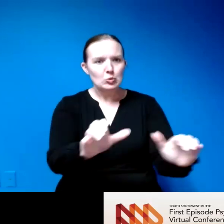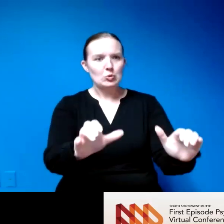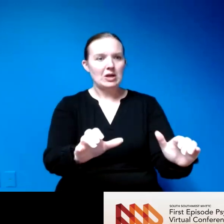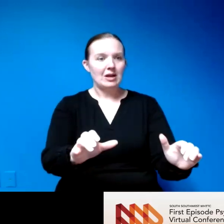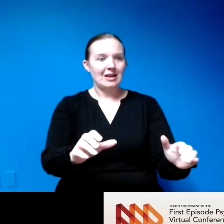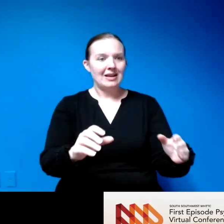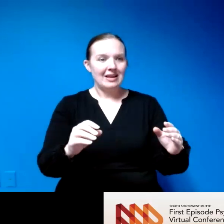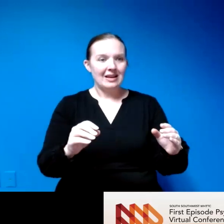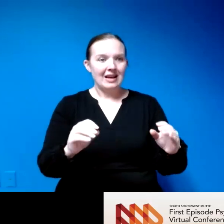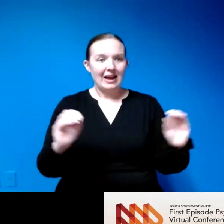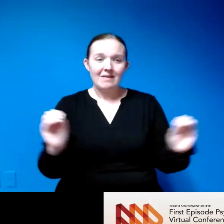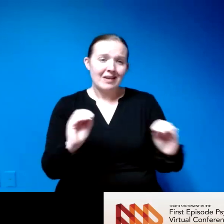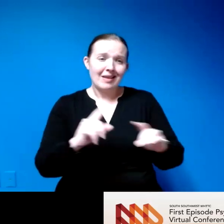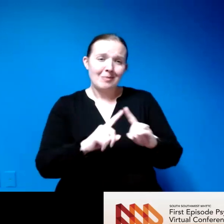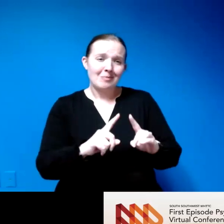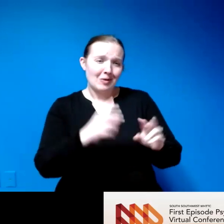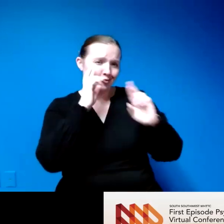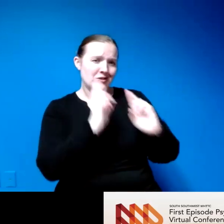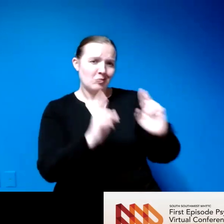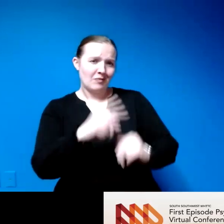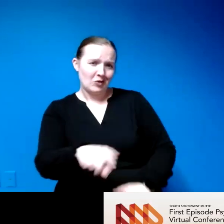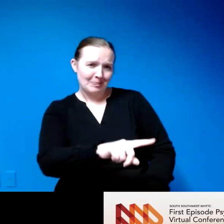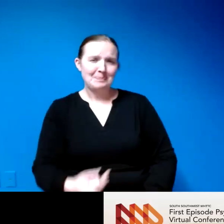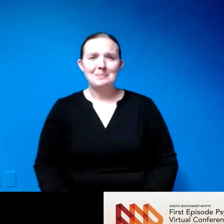but total admiration.